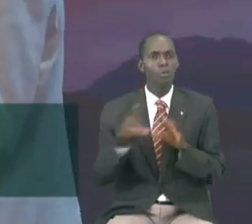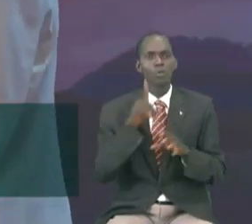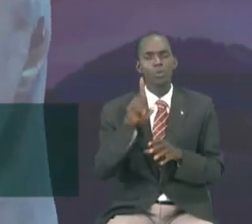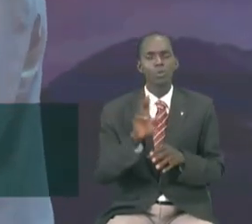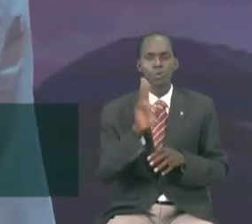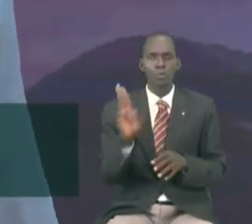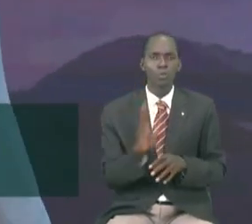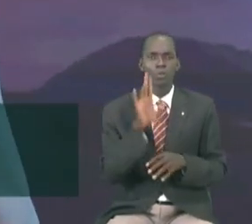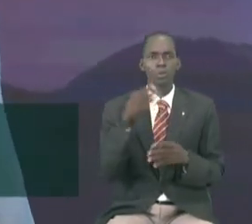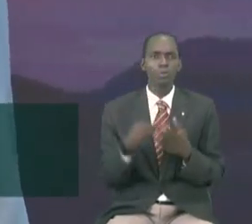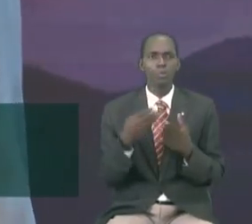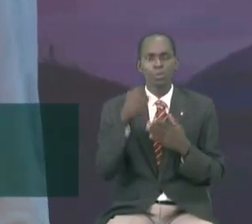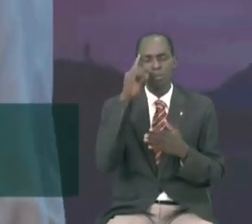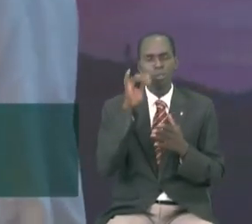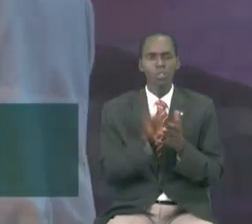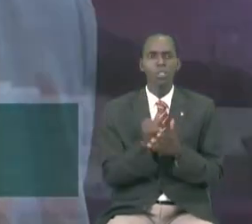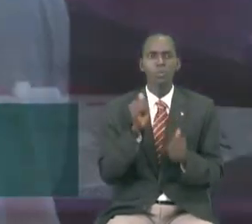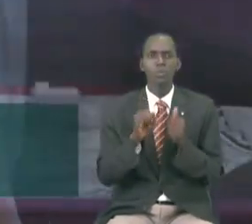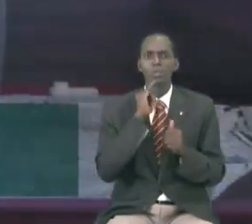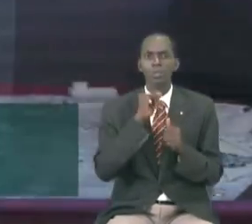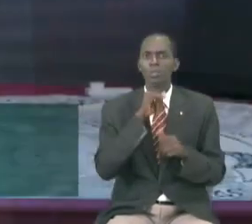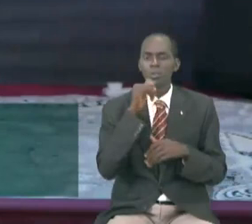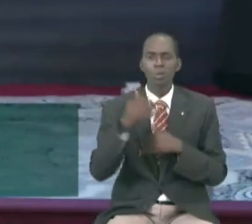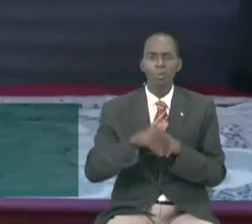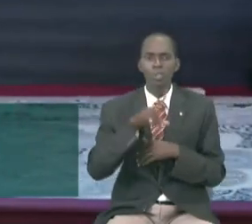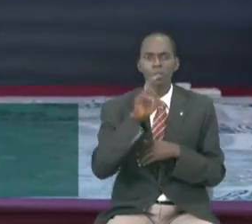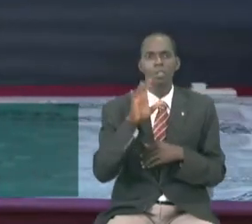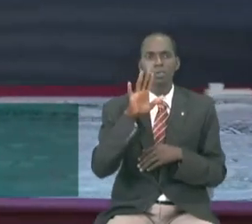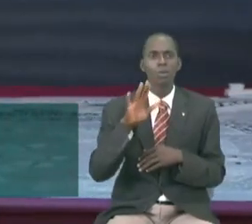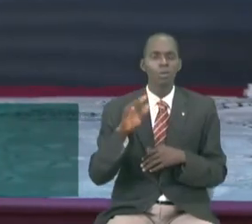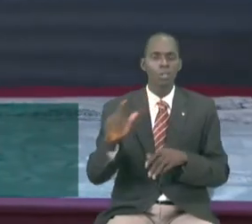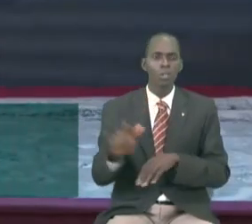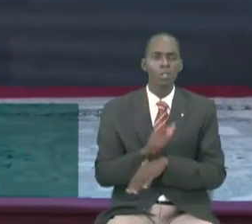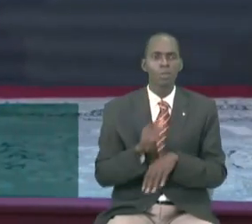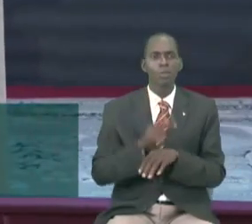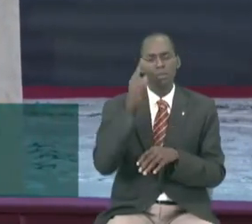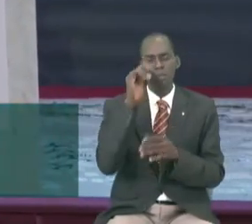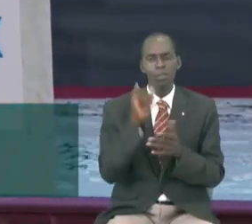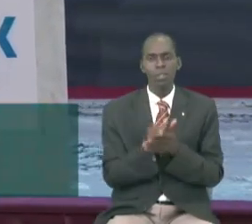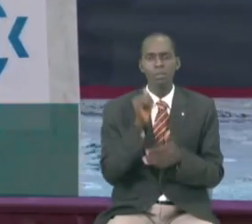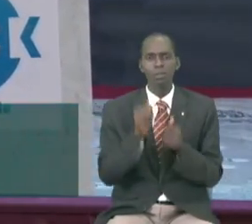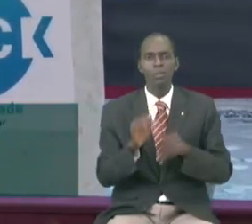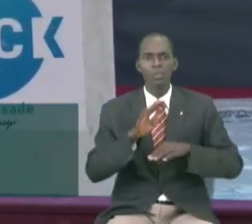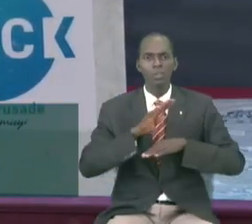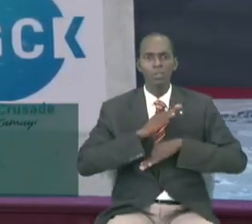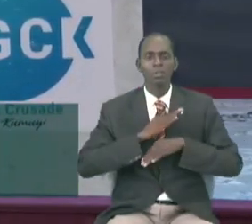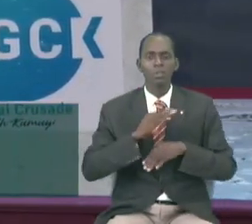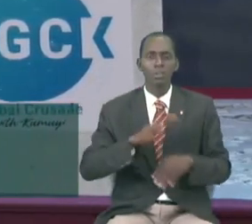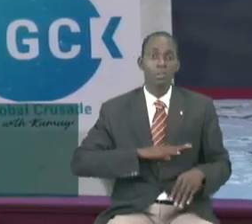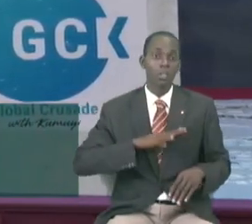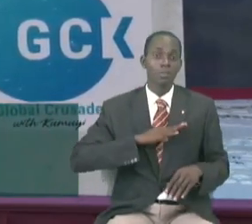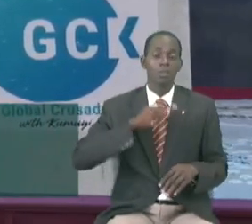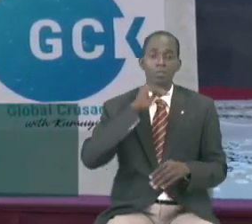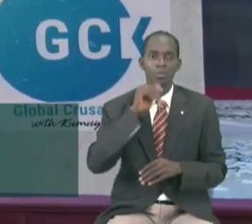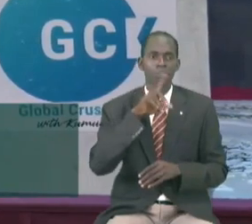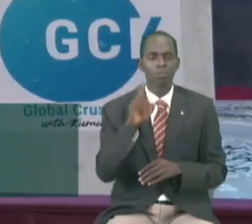satisfies not? Jonah, why do you spend your breath? Why do you spend your thoughts? Why do you spend your language? Why do you spend your skill on